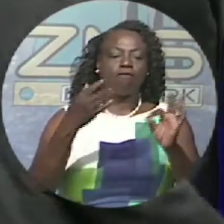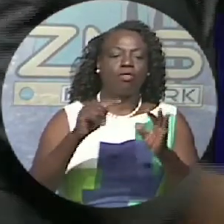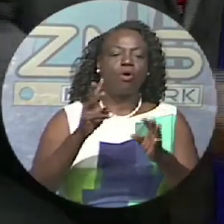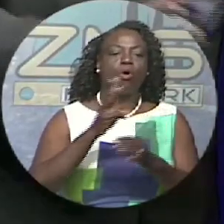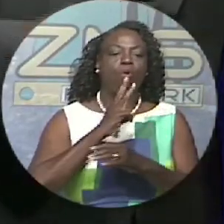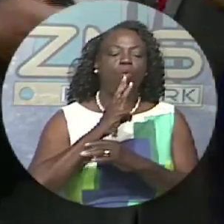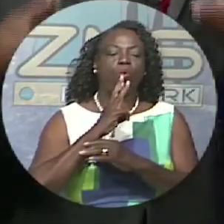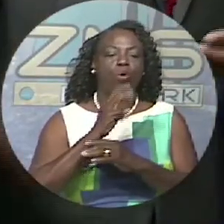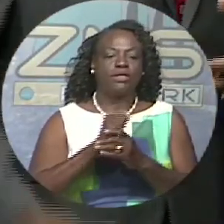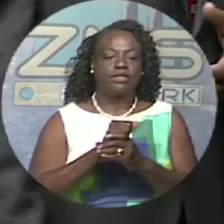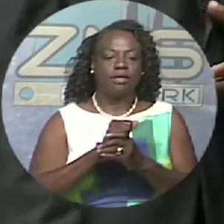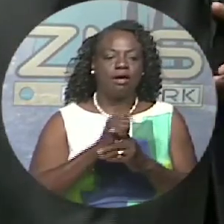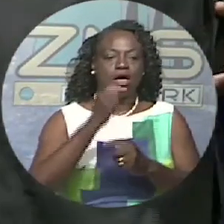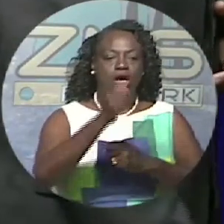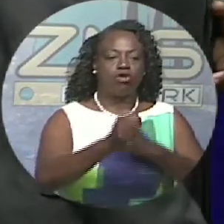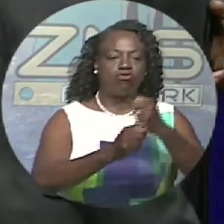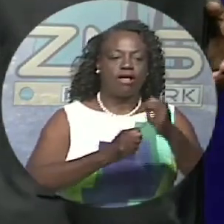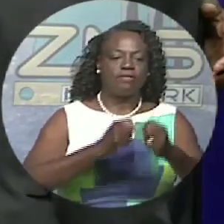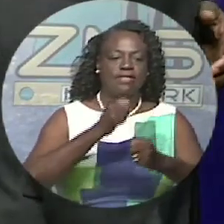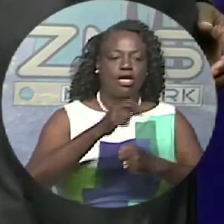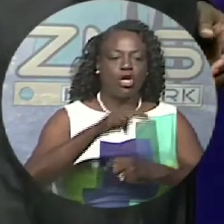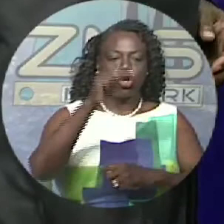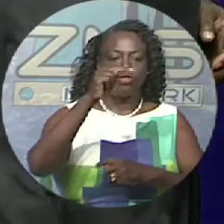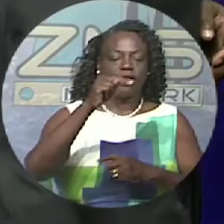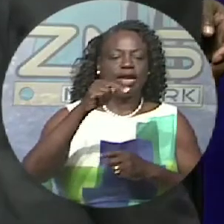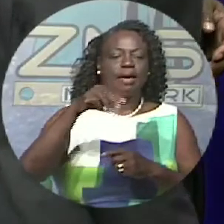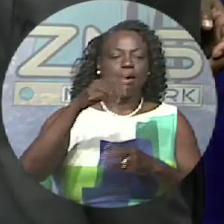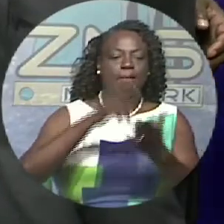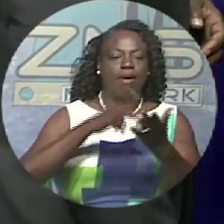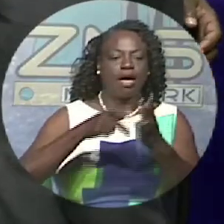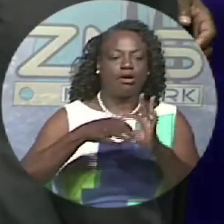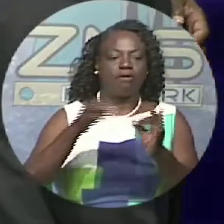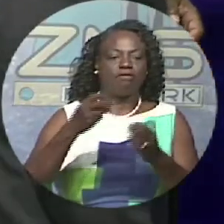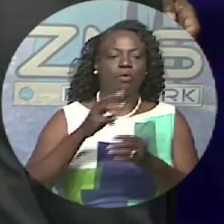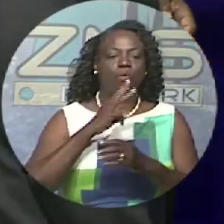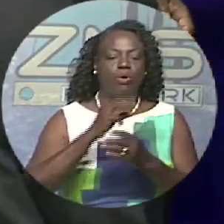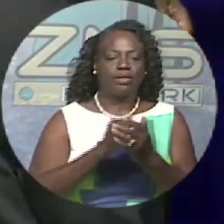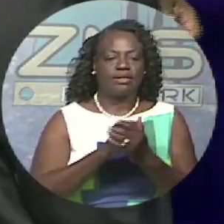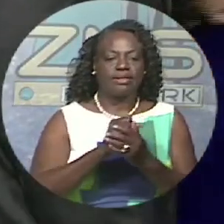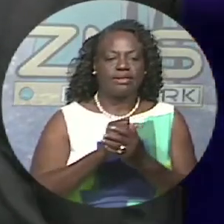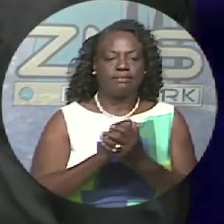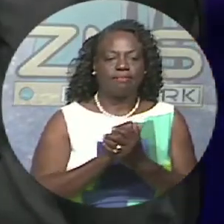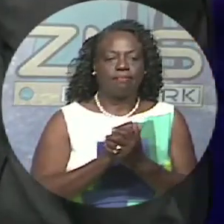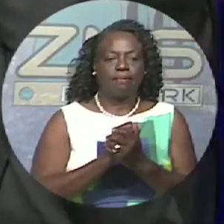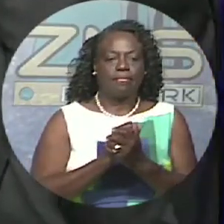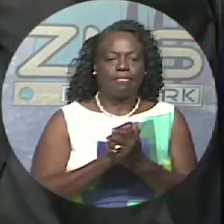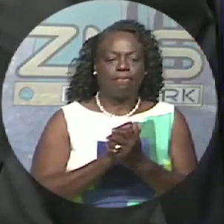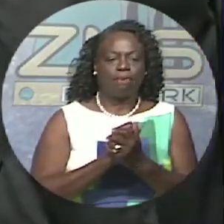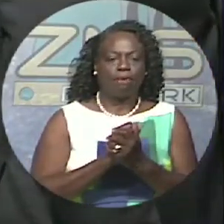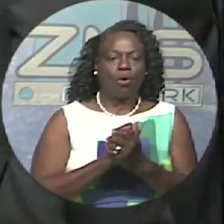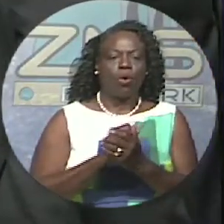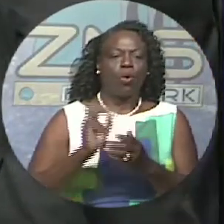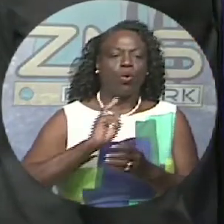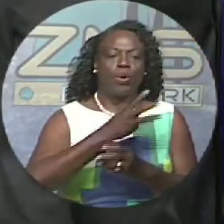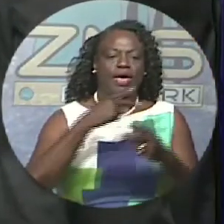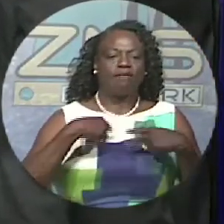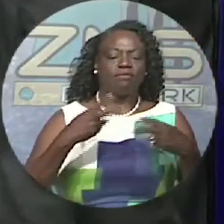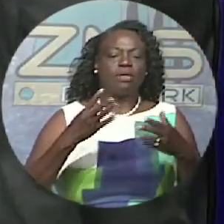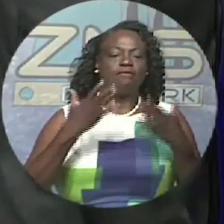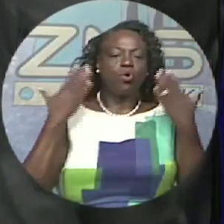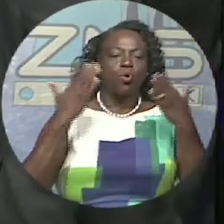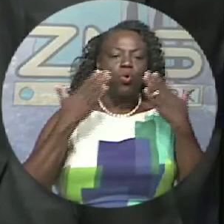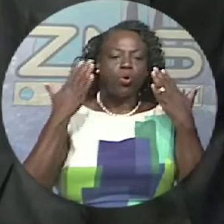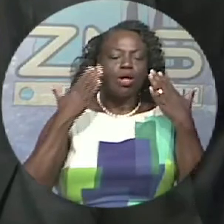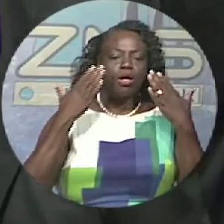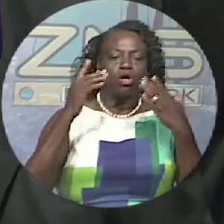upper atmosphere and causes a lot of wind shear for these systems, so they don't have time to get their acts going. We also anticipate cooler